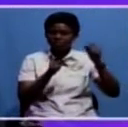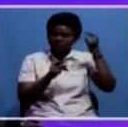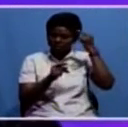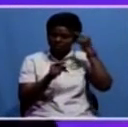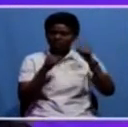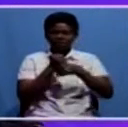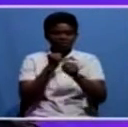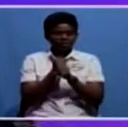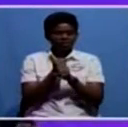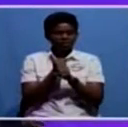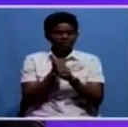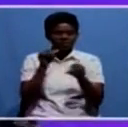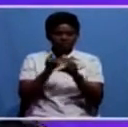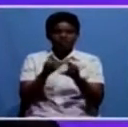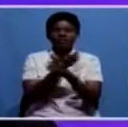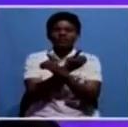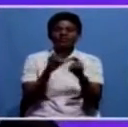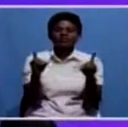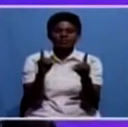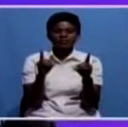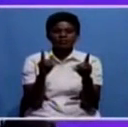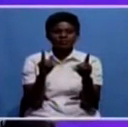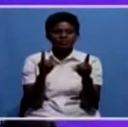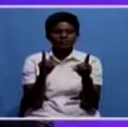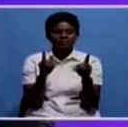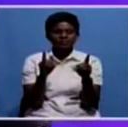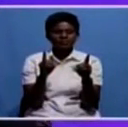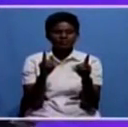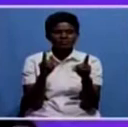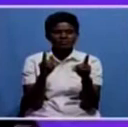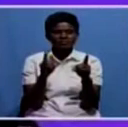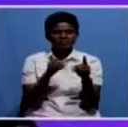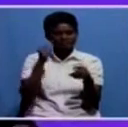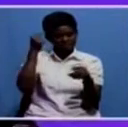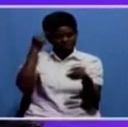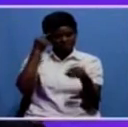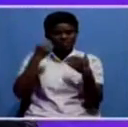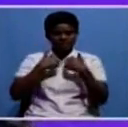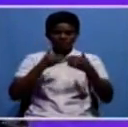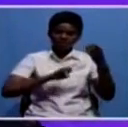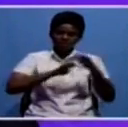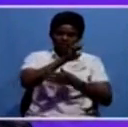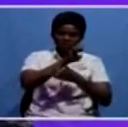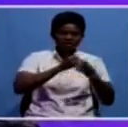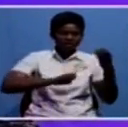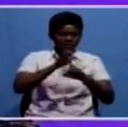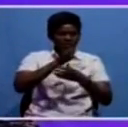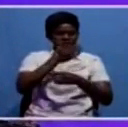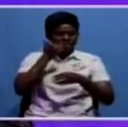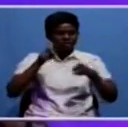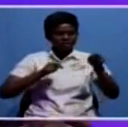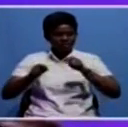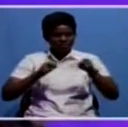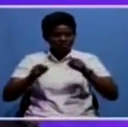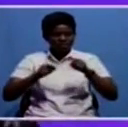Again, in a democracy, a government has to have an executive. And the executive must govern.